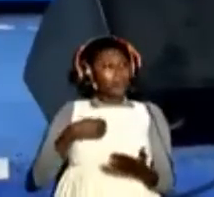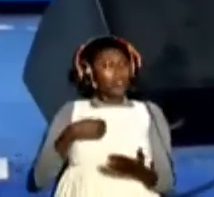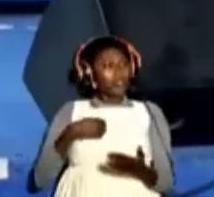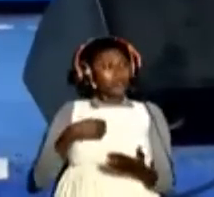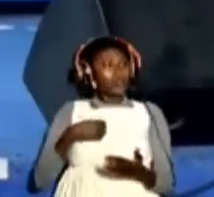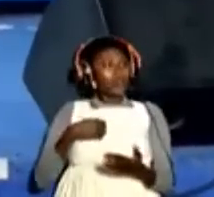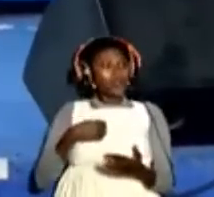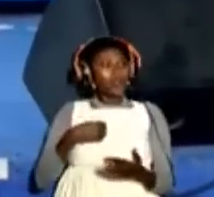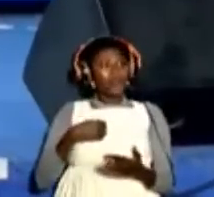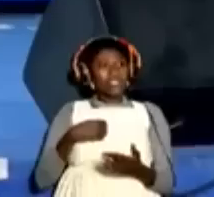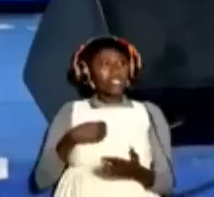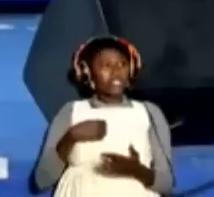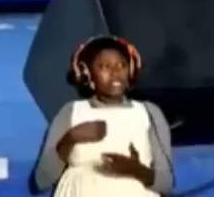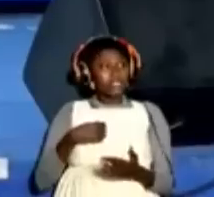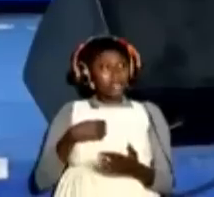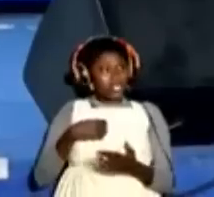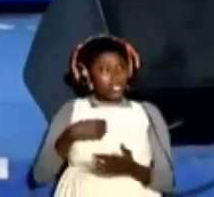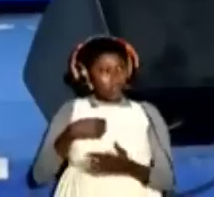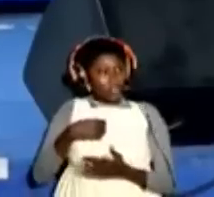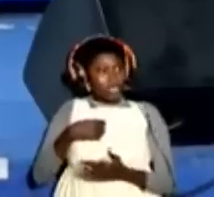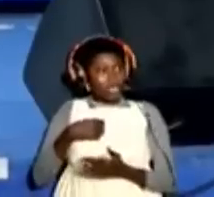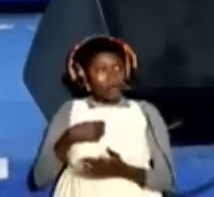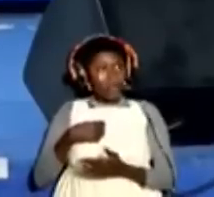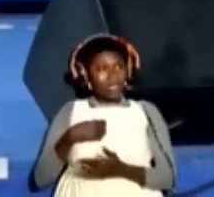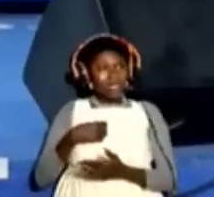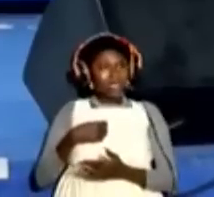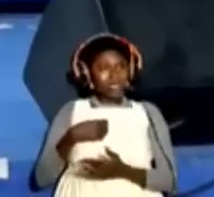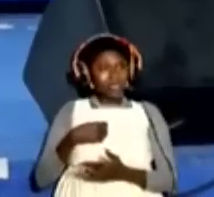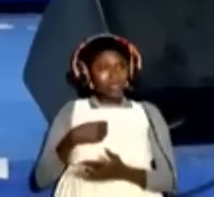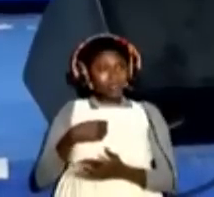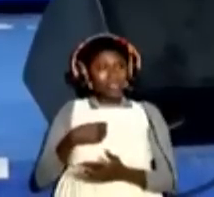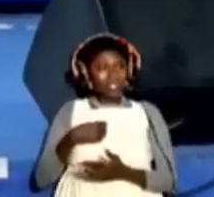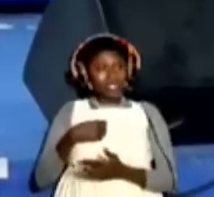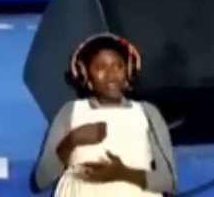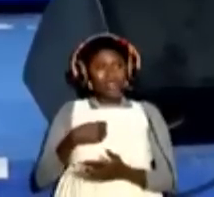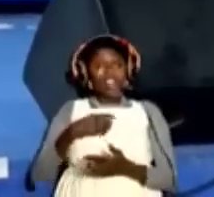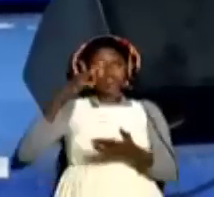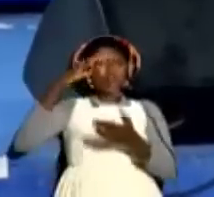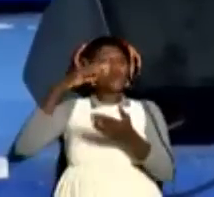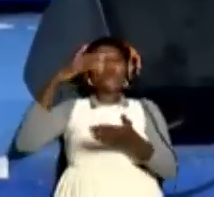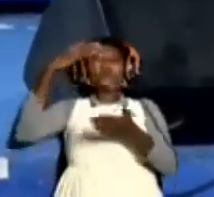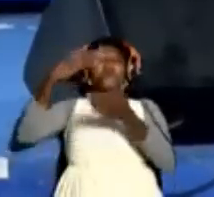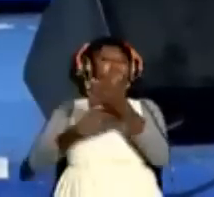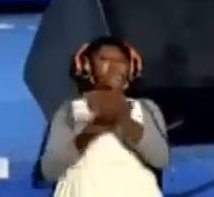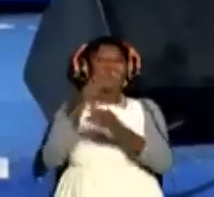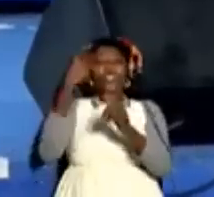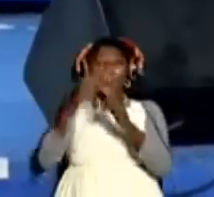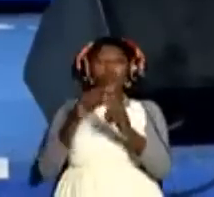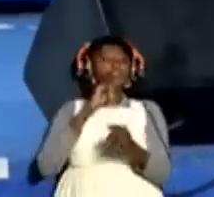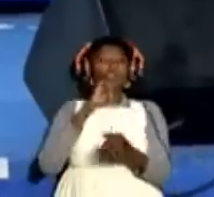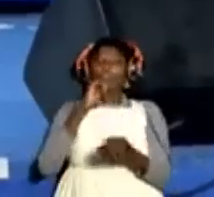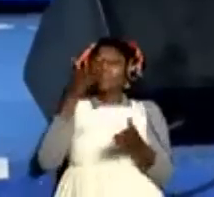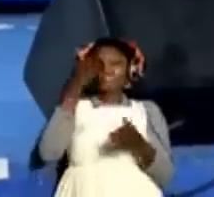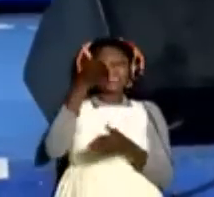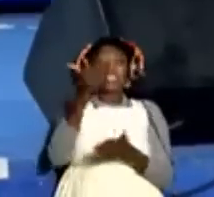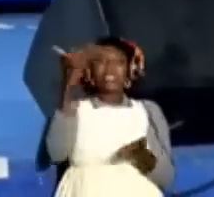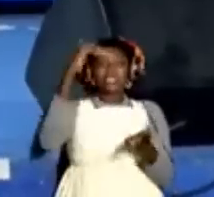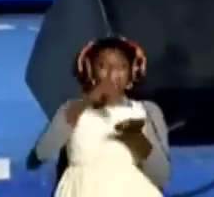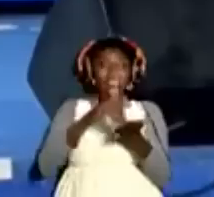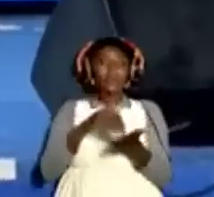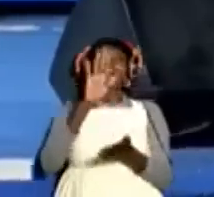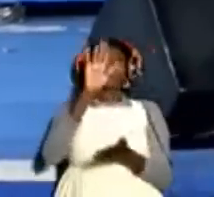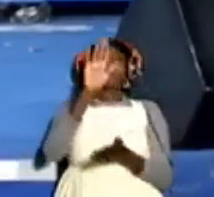Are you now repeating yourself on the pulpit? Fresh word no longer comes.